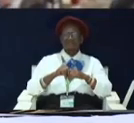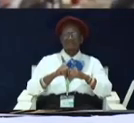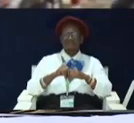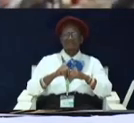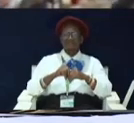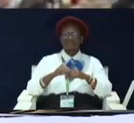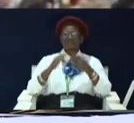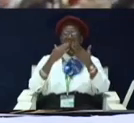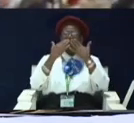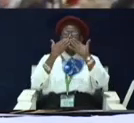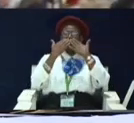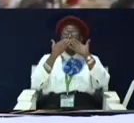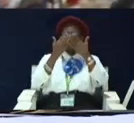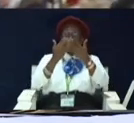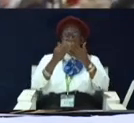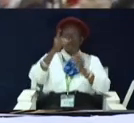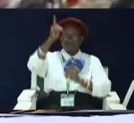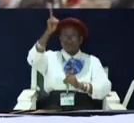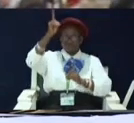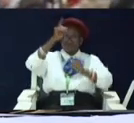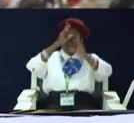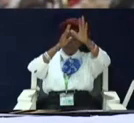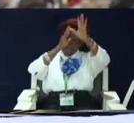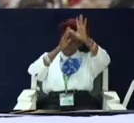Thank you, Father. Baba Yeshua.